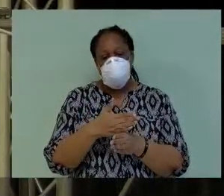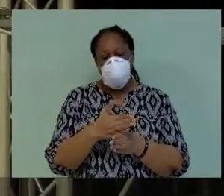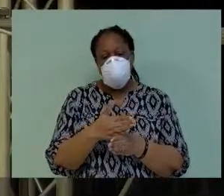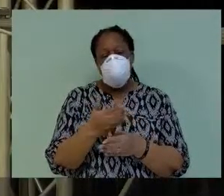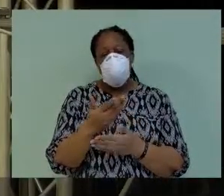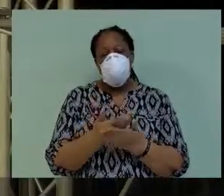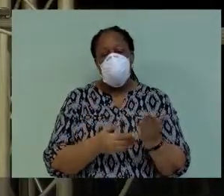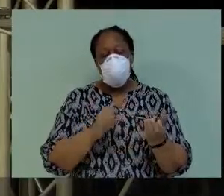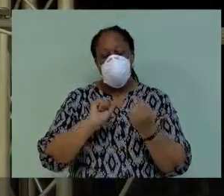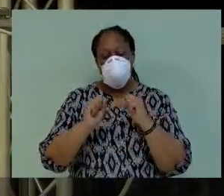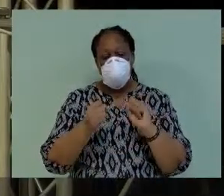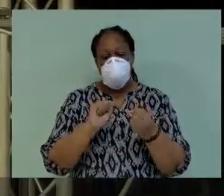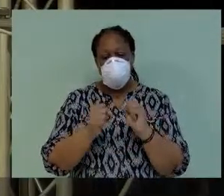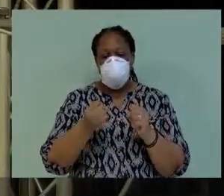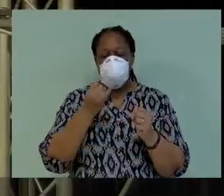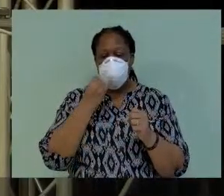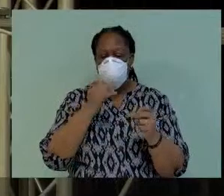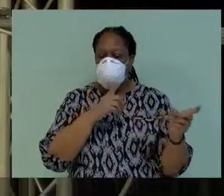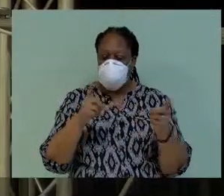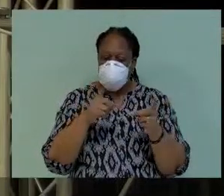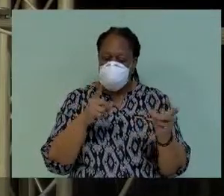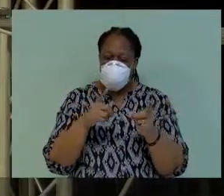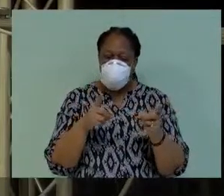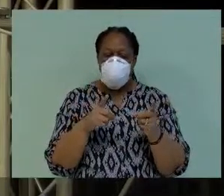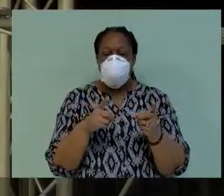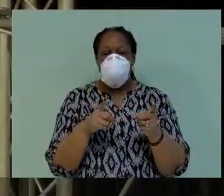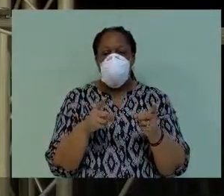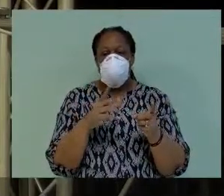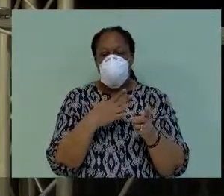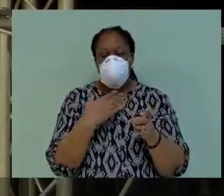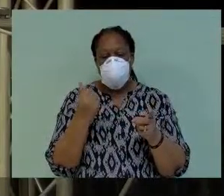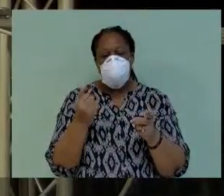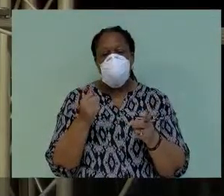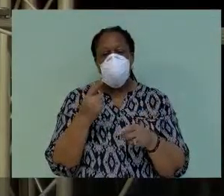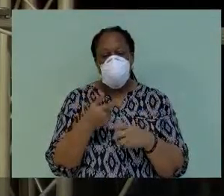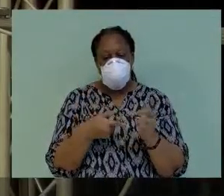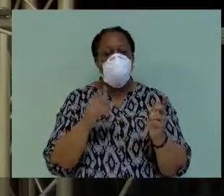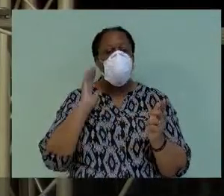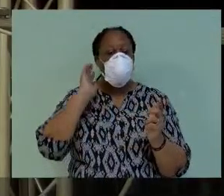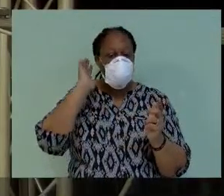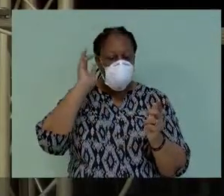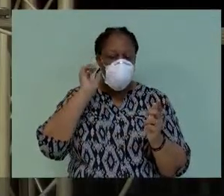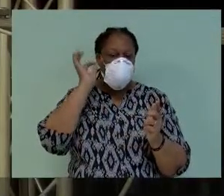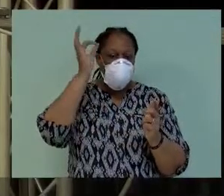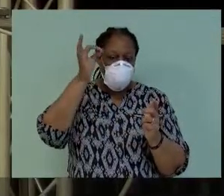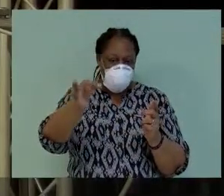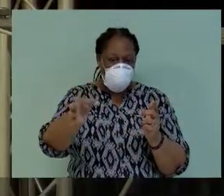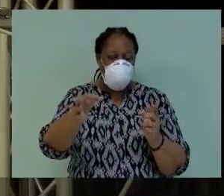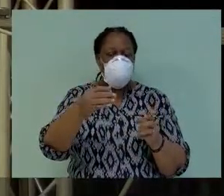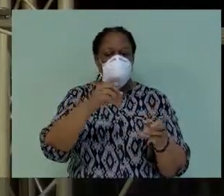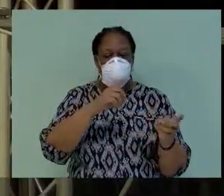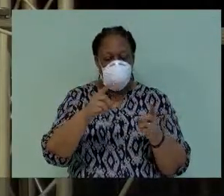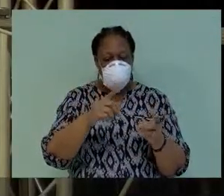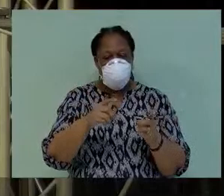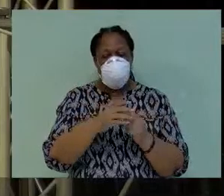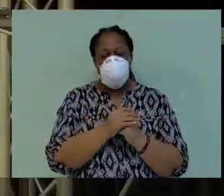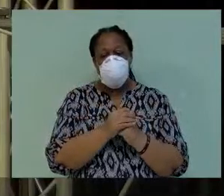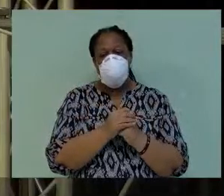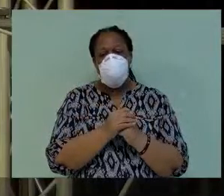Ministry of Sport has been doing and what we intend to do in response to